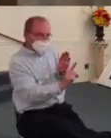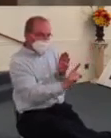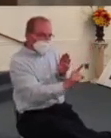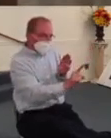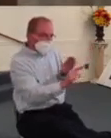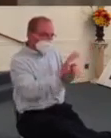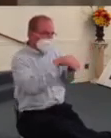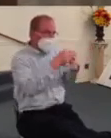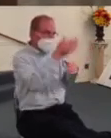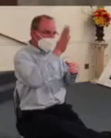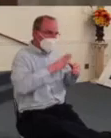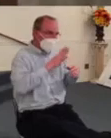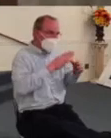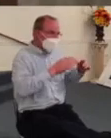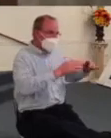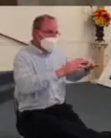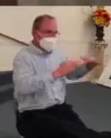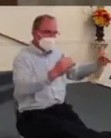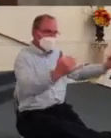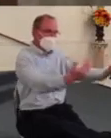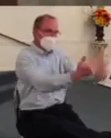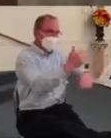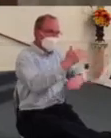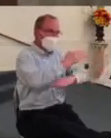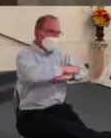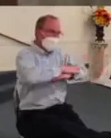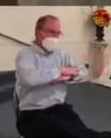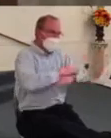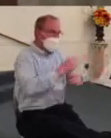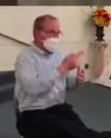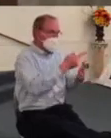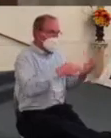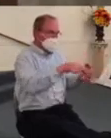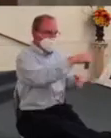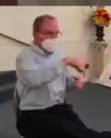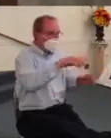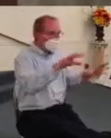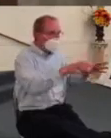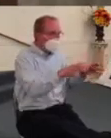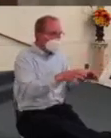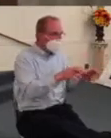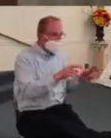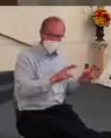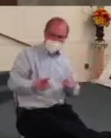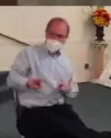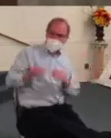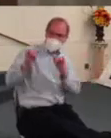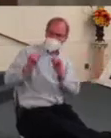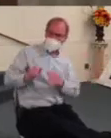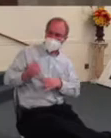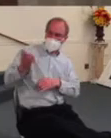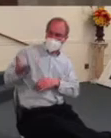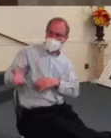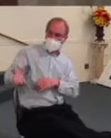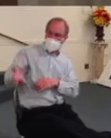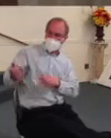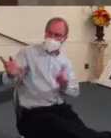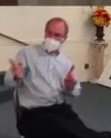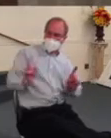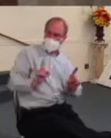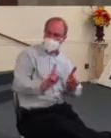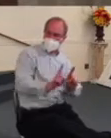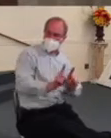do? They look at this individual that has come in without an